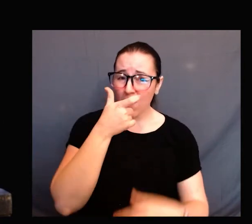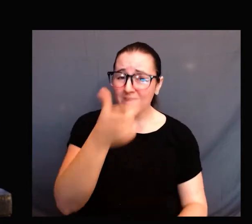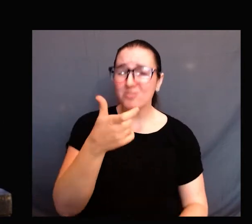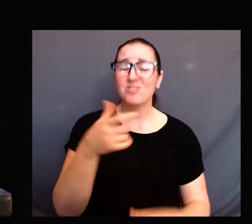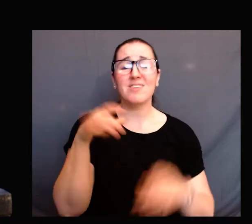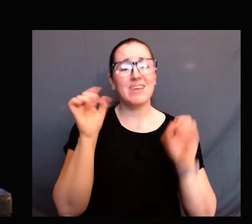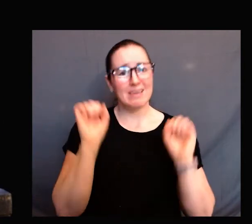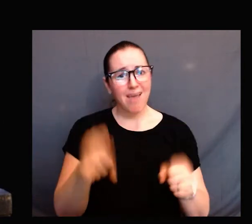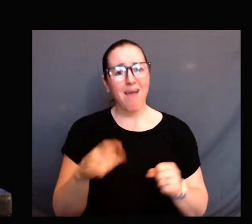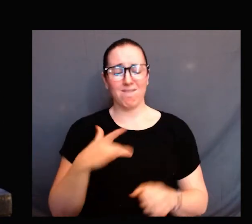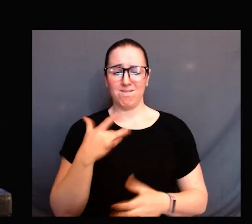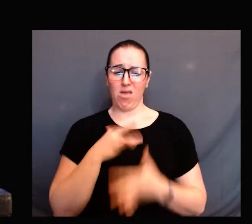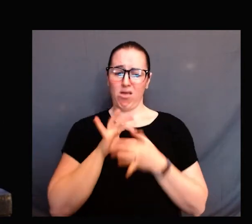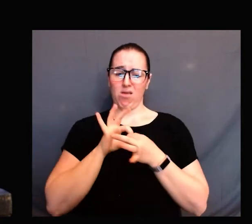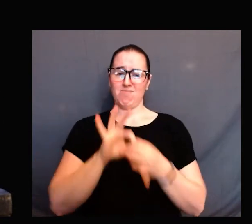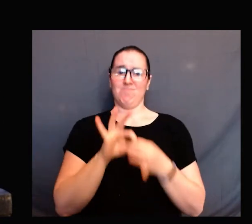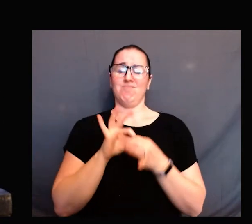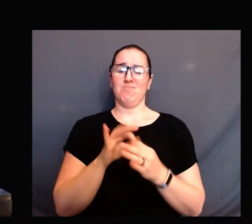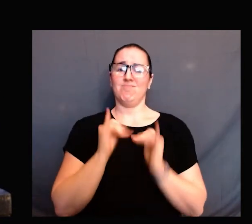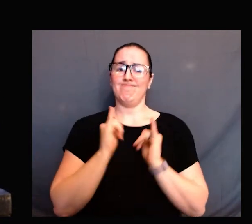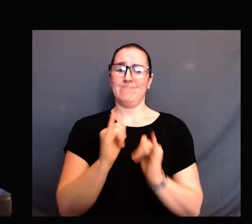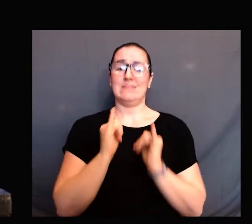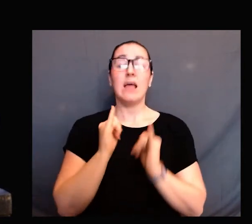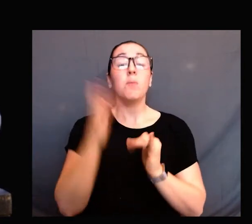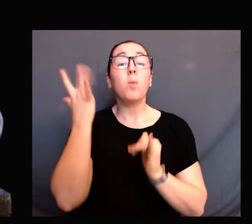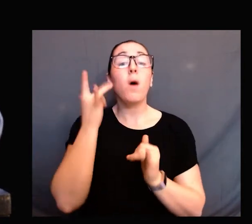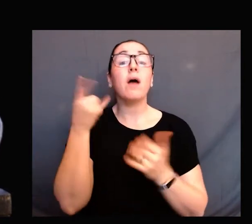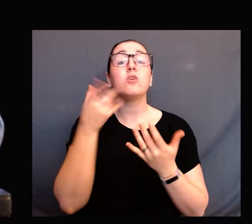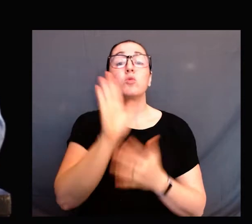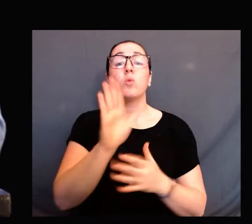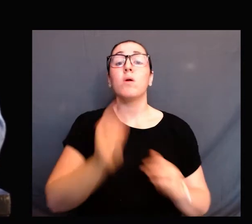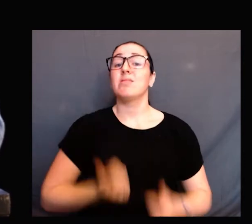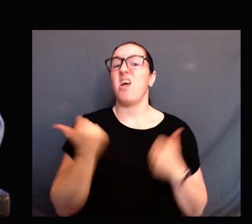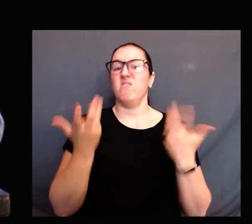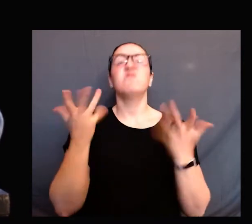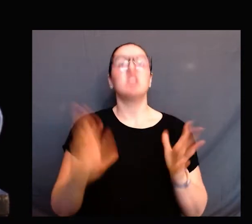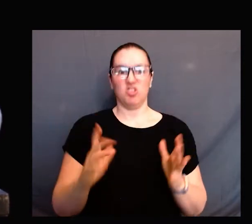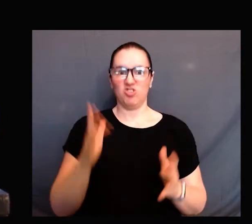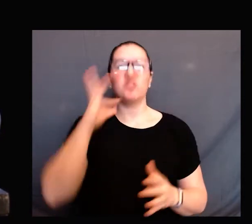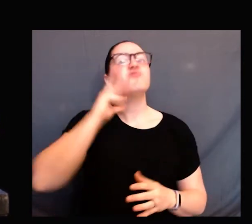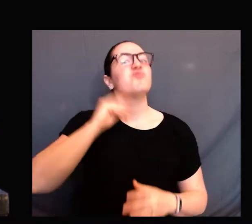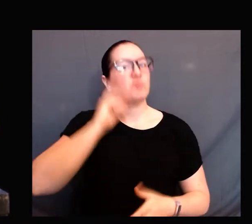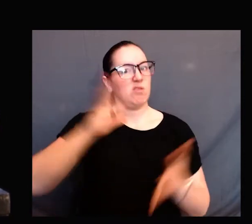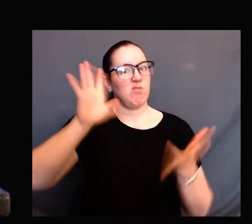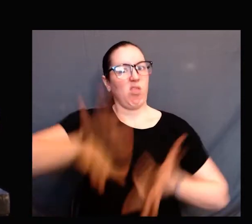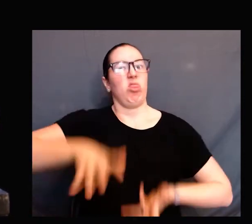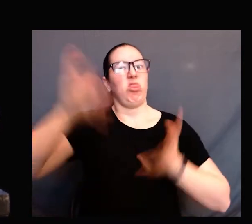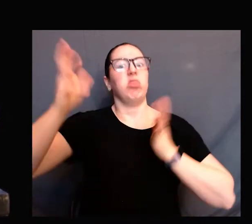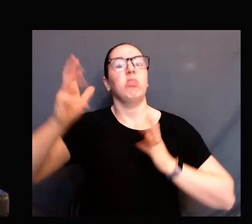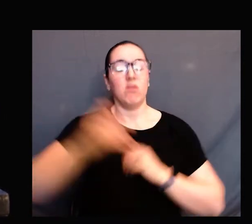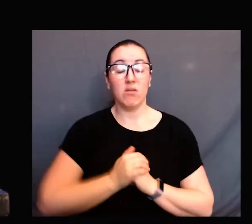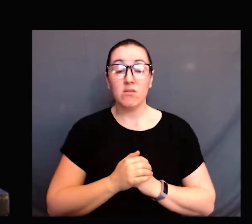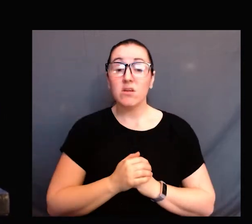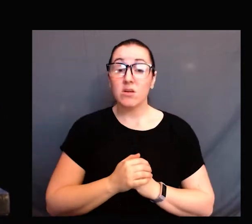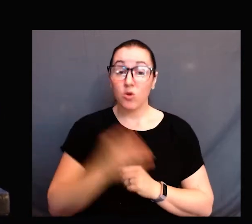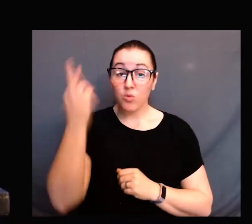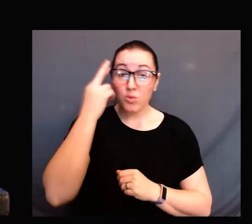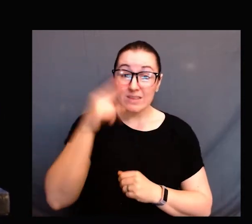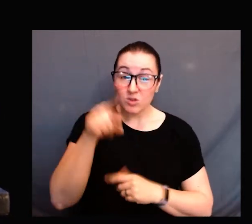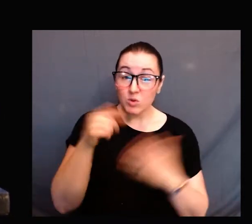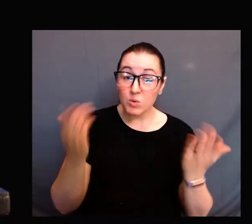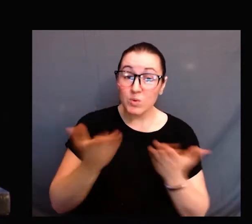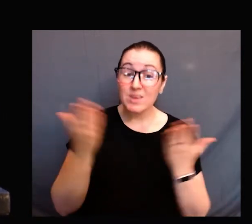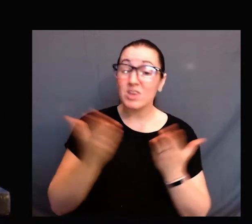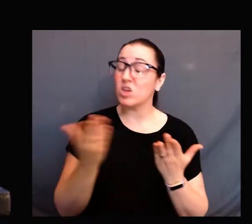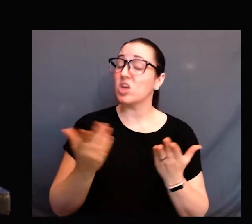so many of you that are watching, you can relate to this because you've had a great crash in your life. And the reason that you're